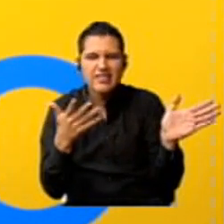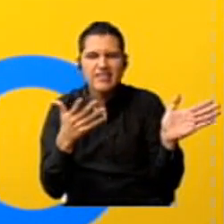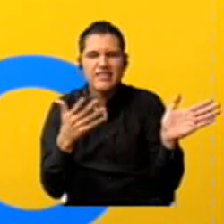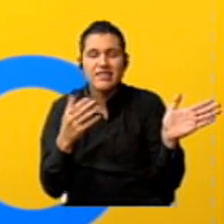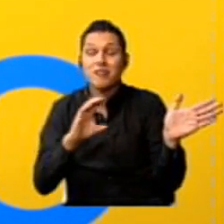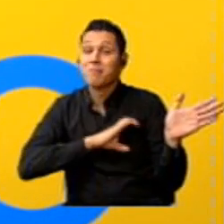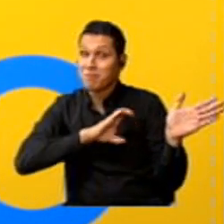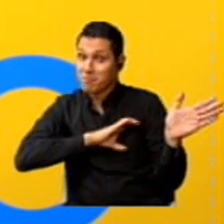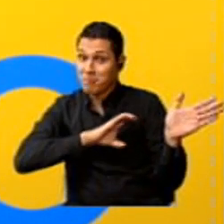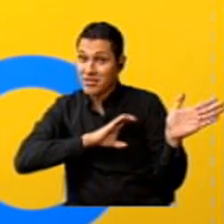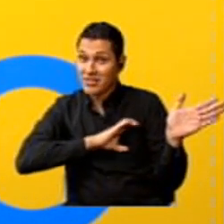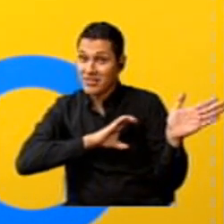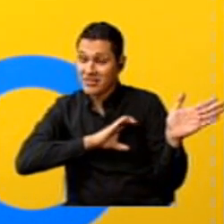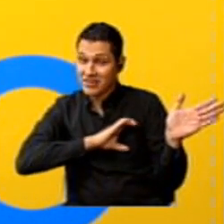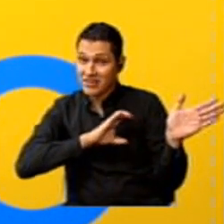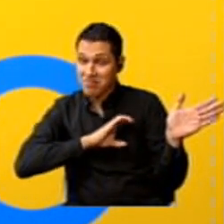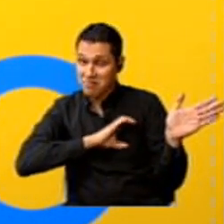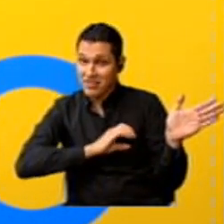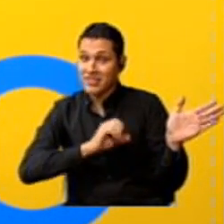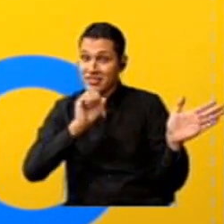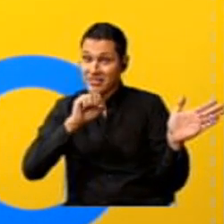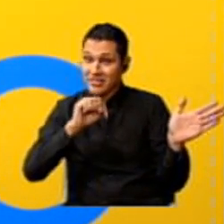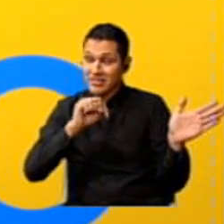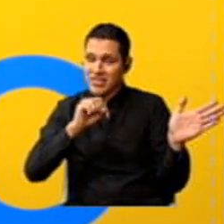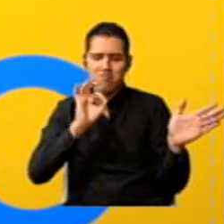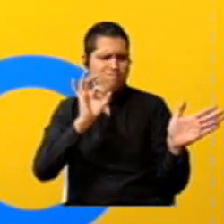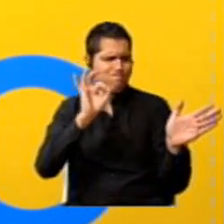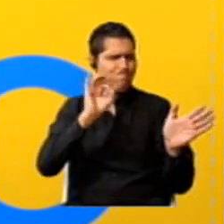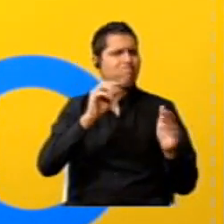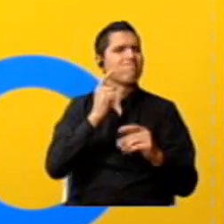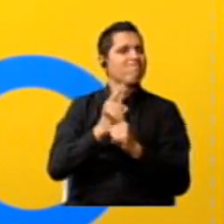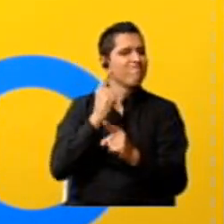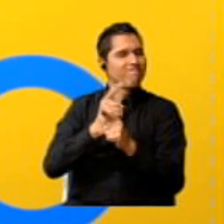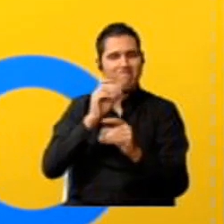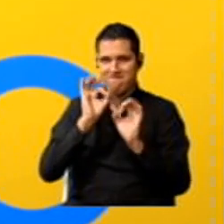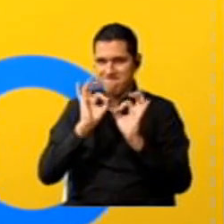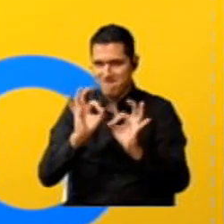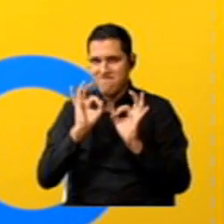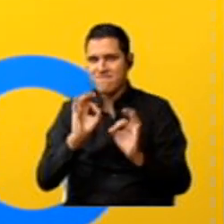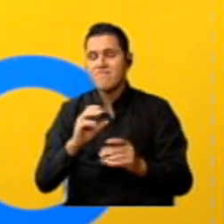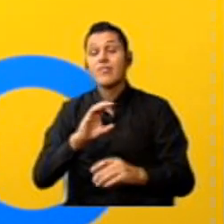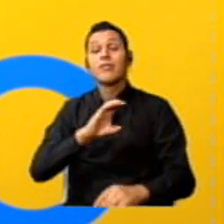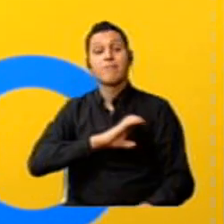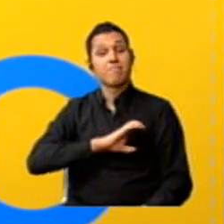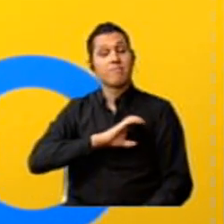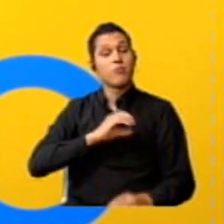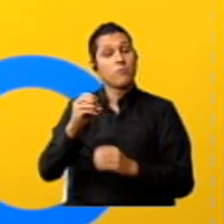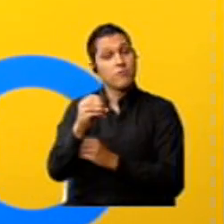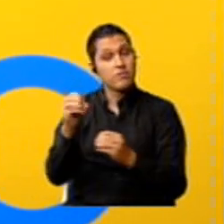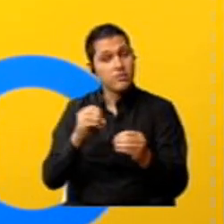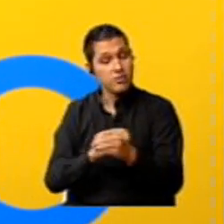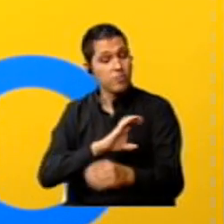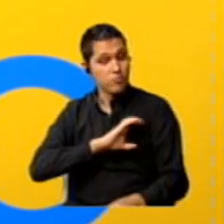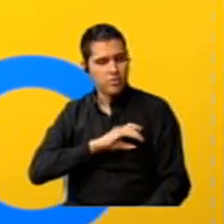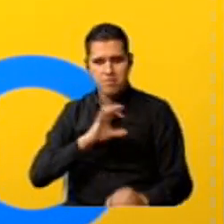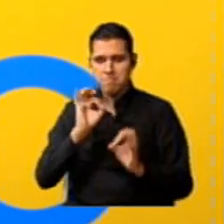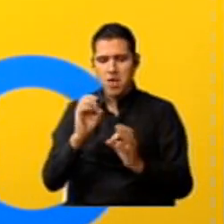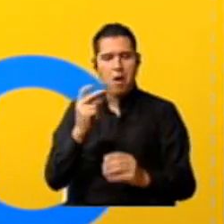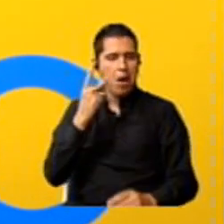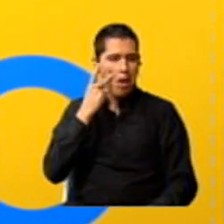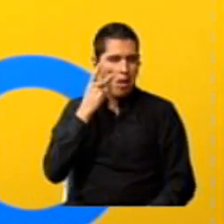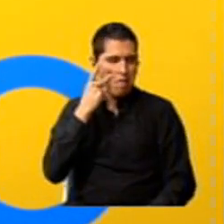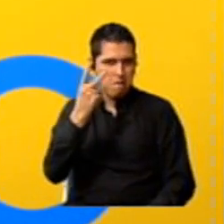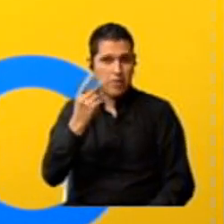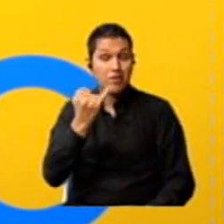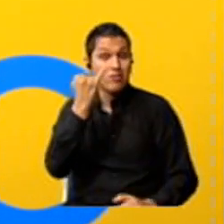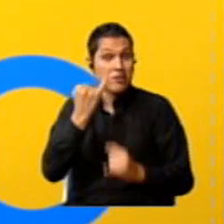police. The police station. Very good, Waldo. The police station. And let's see the